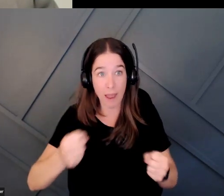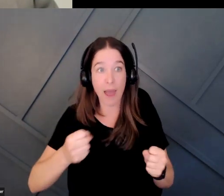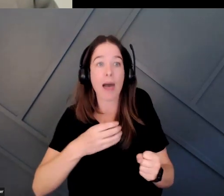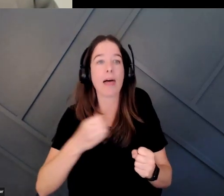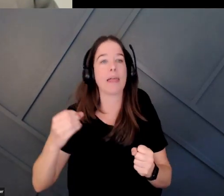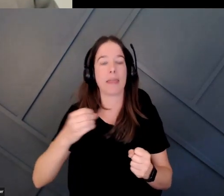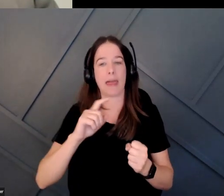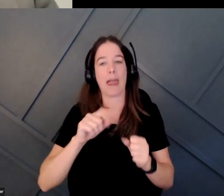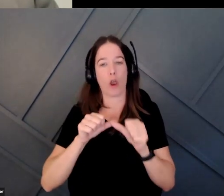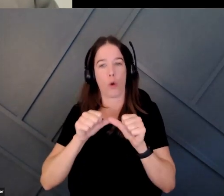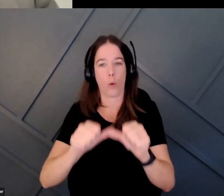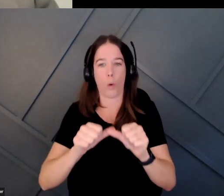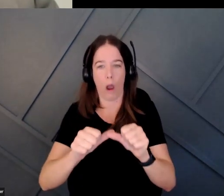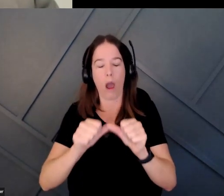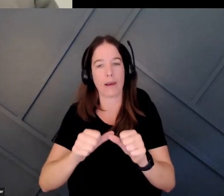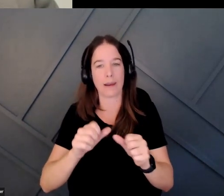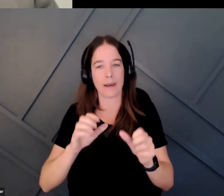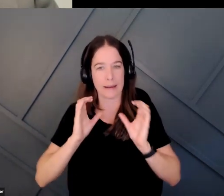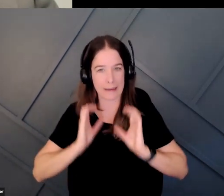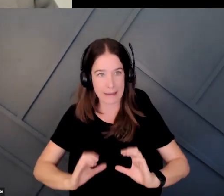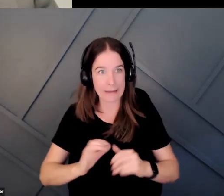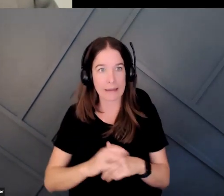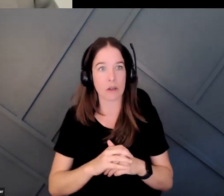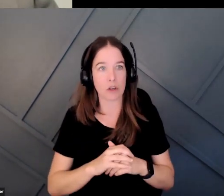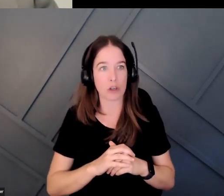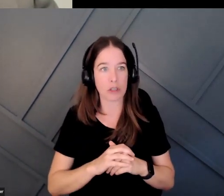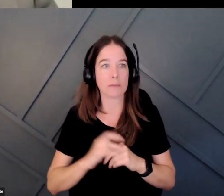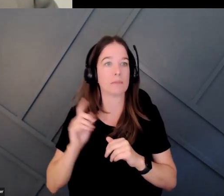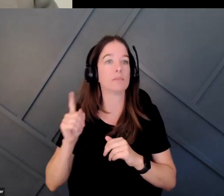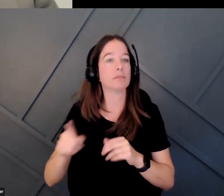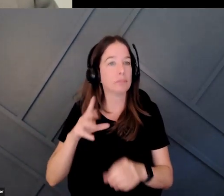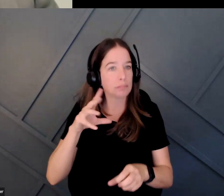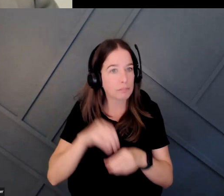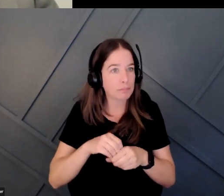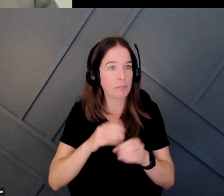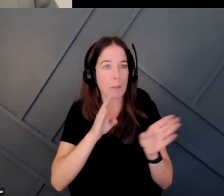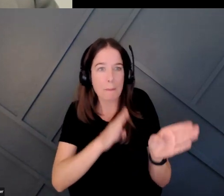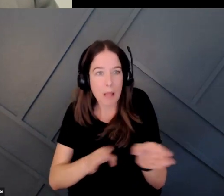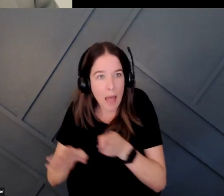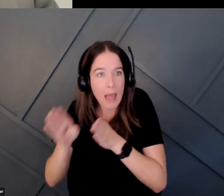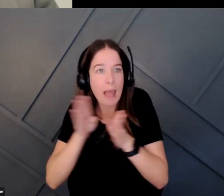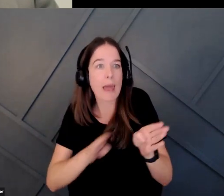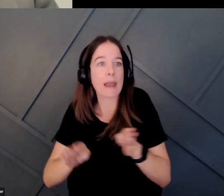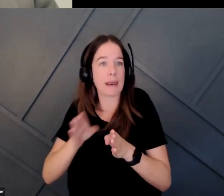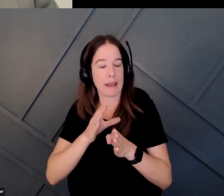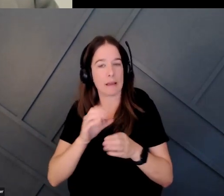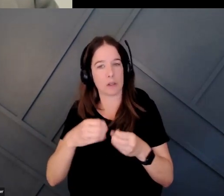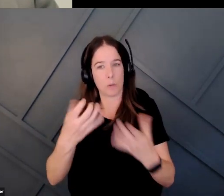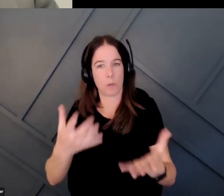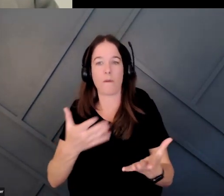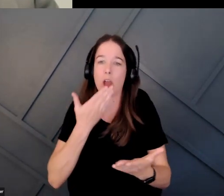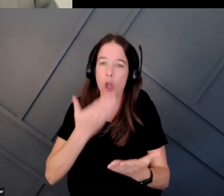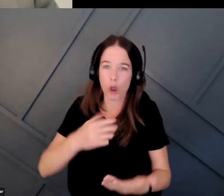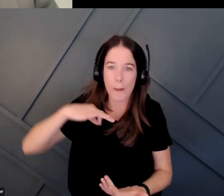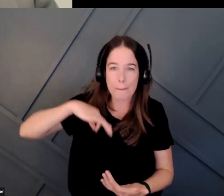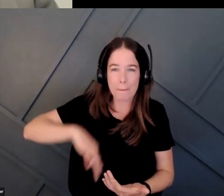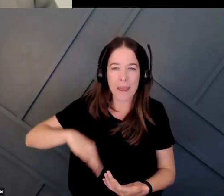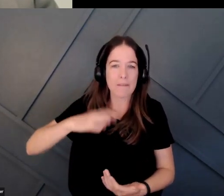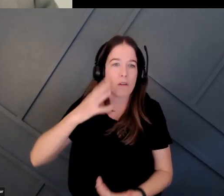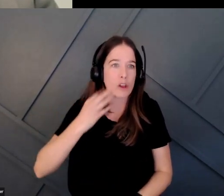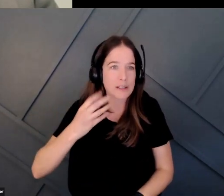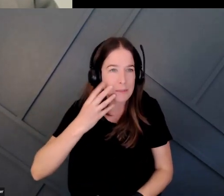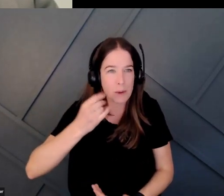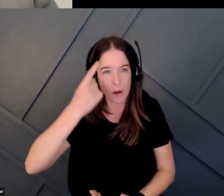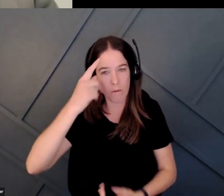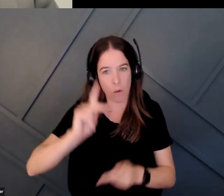federal planning and meaningfully incorporates people with lived experiences of mental health and substance use conditions in